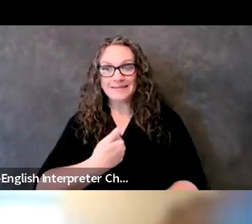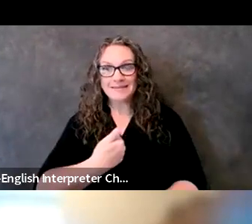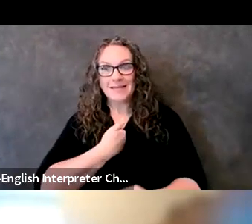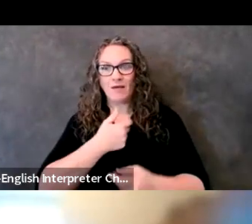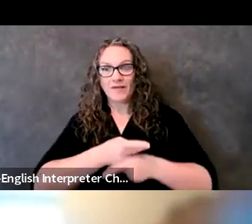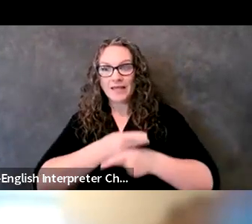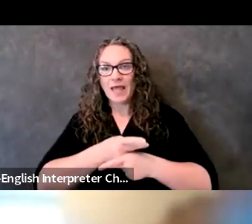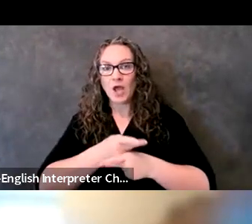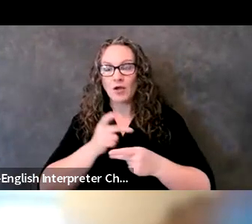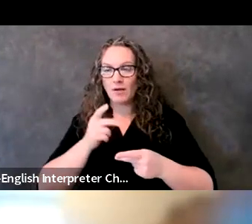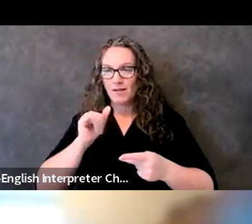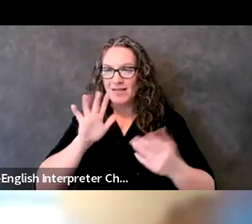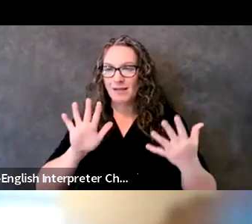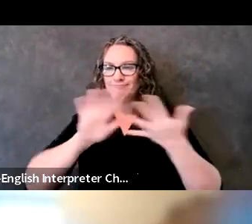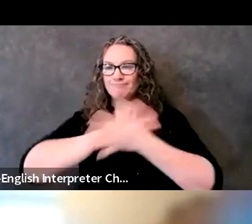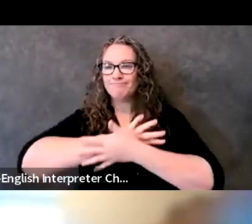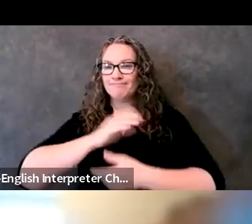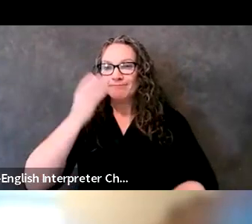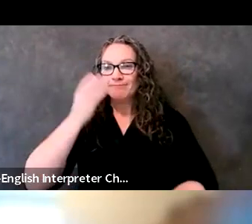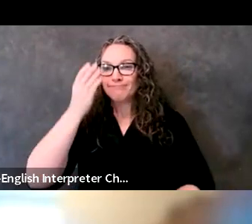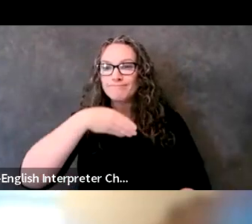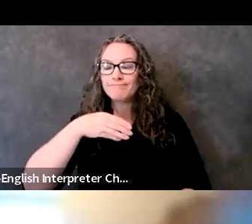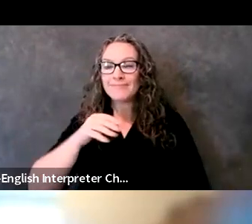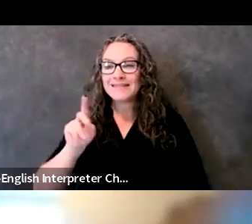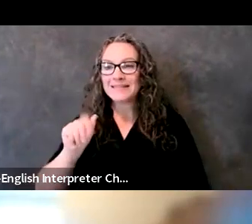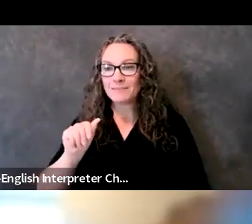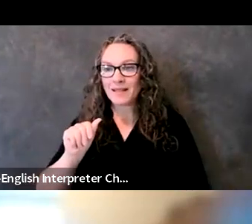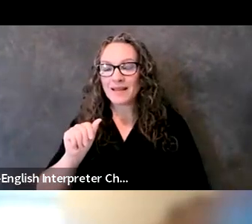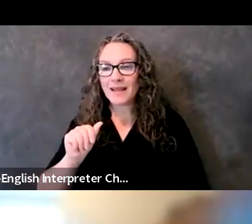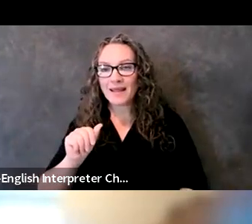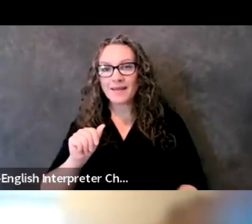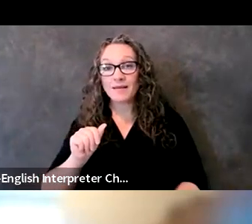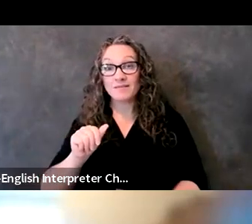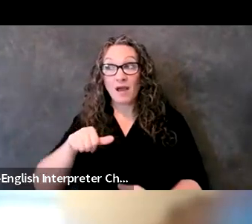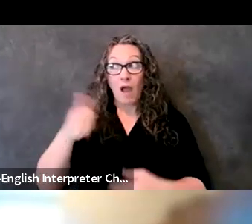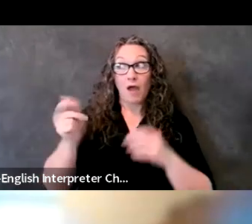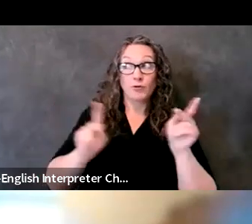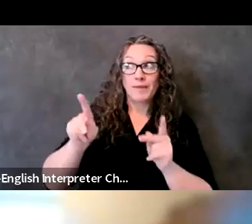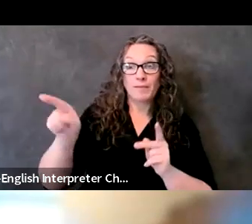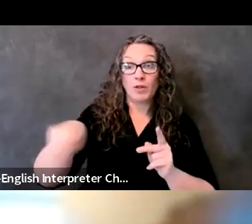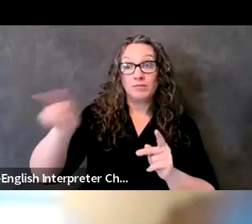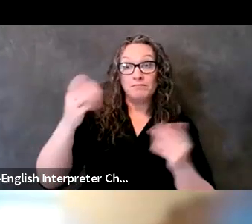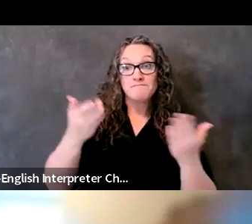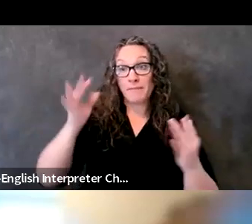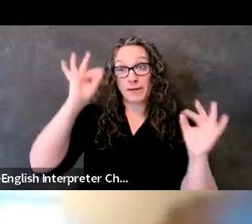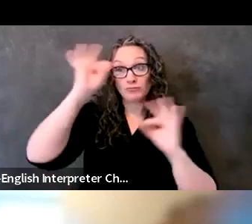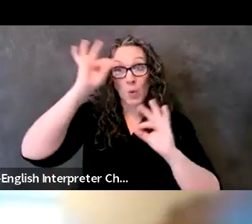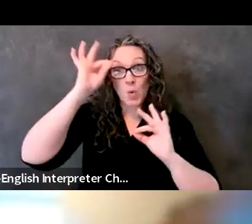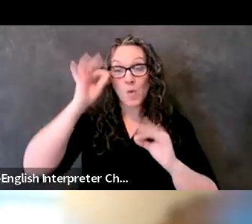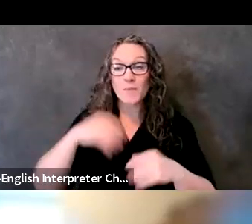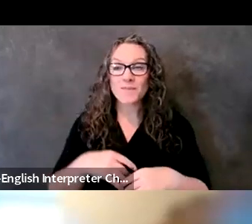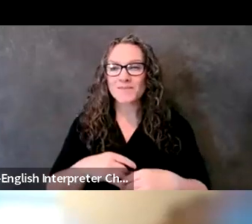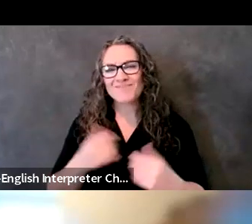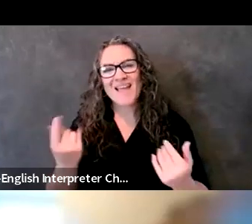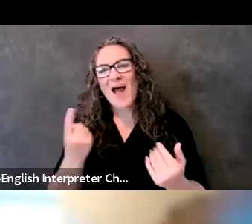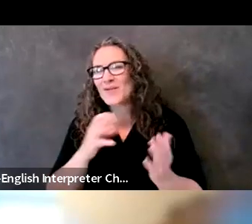invisible disabilities that may not be others may not know about. So thank you for sharing that. I always learn so